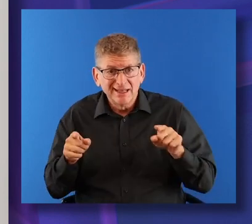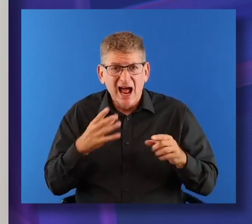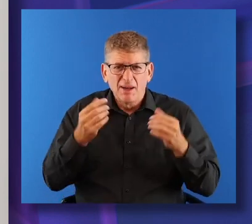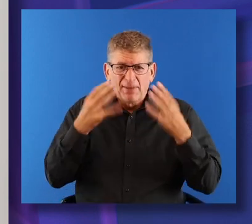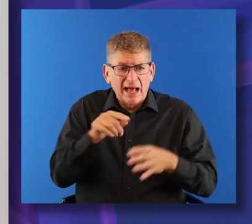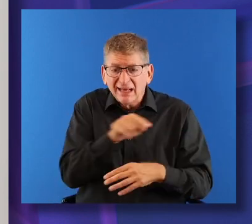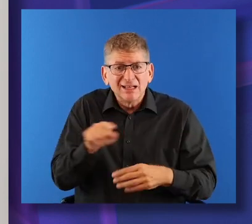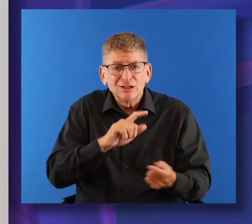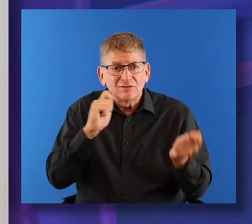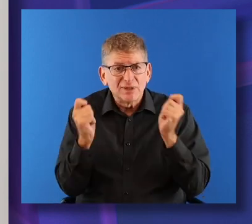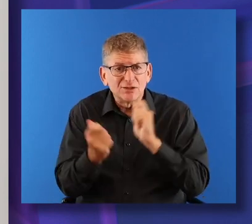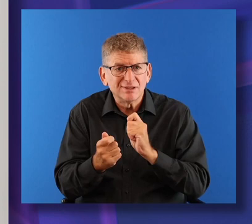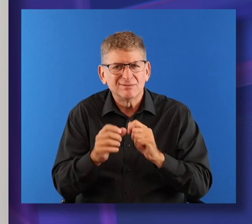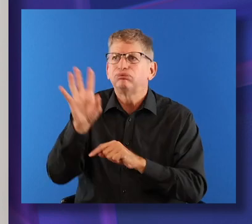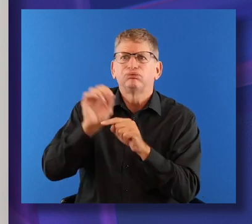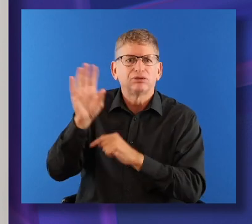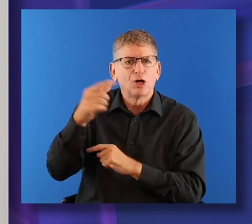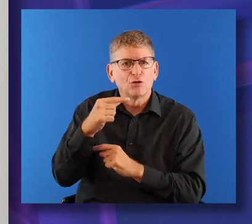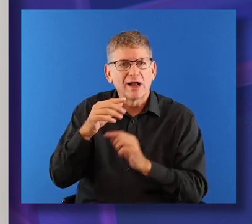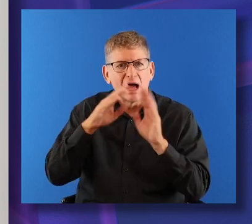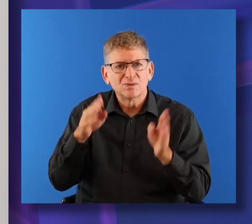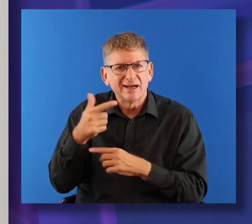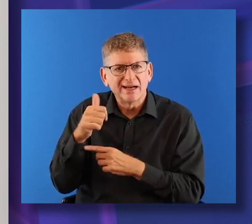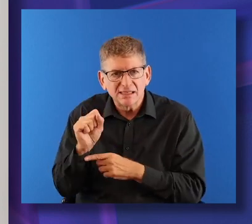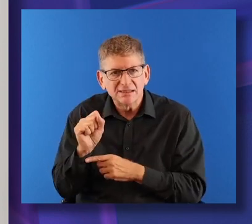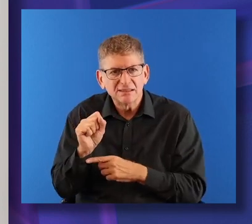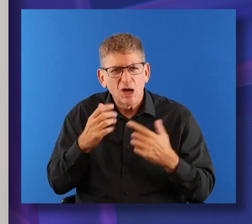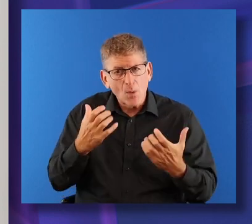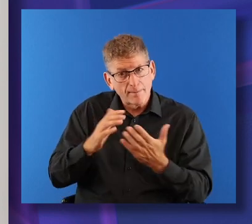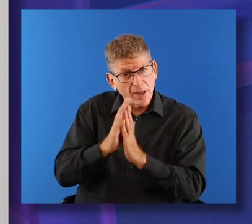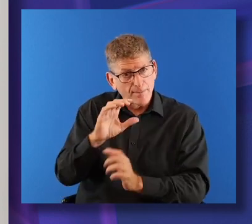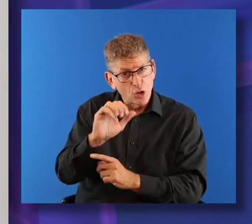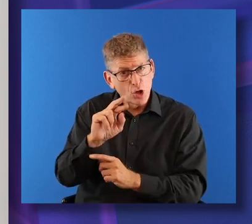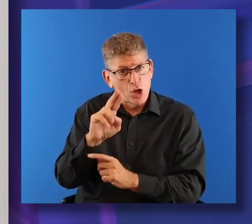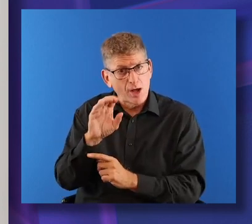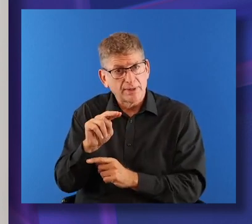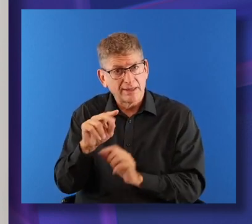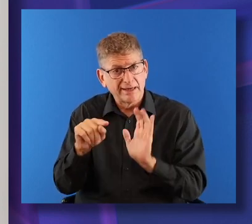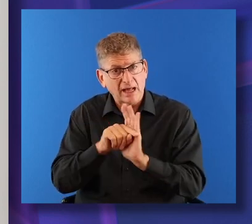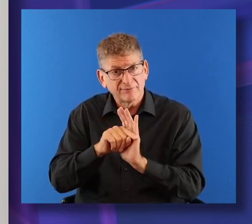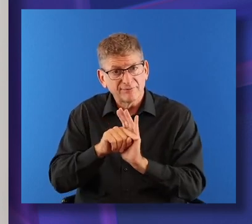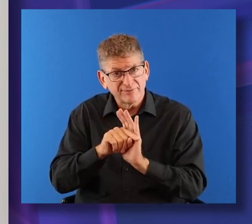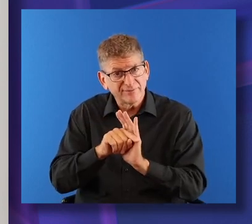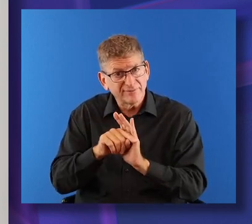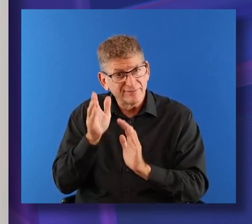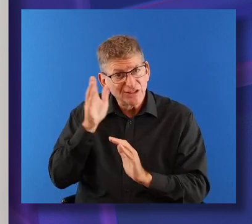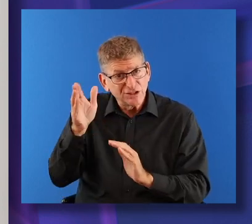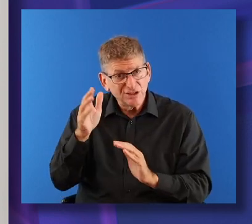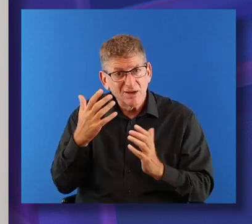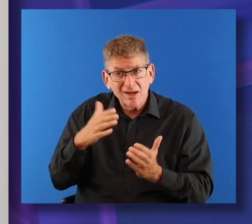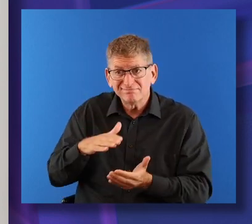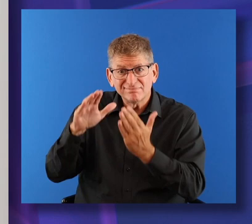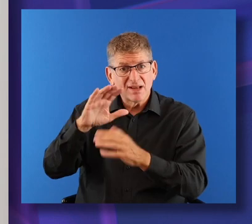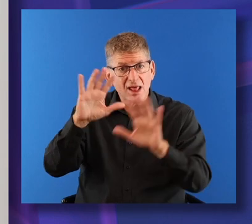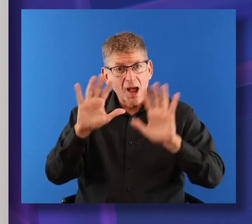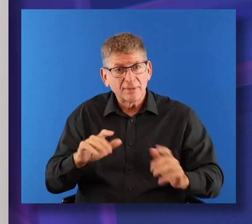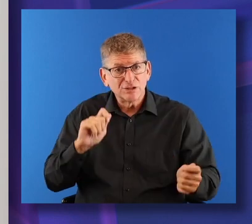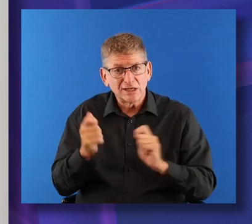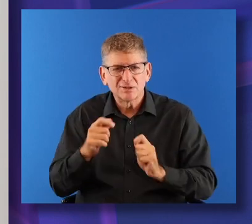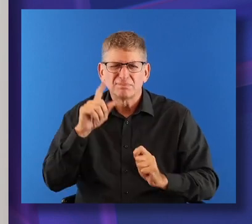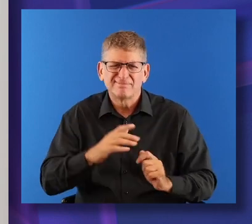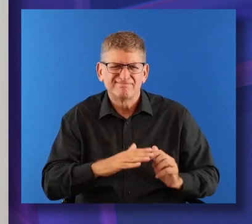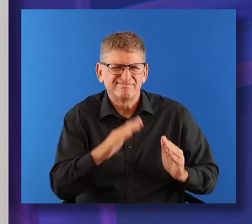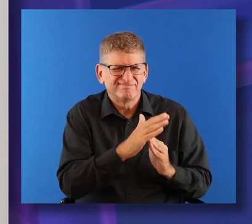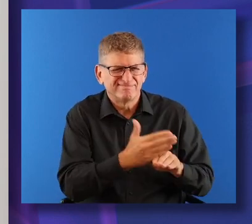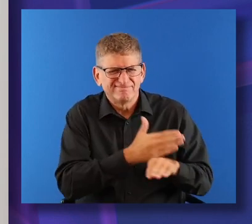gases. So to reach a carbon negative future and address climate change, we'll need to both optimize these transformations so that they result